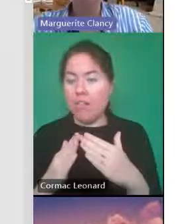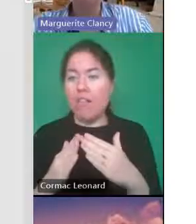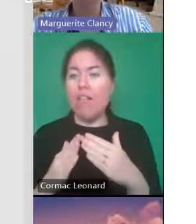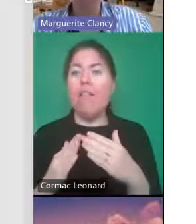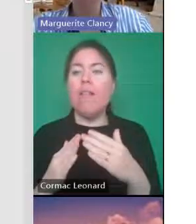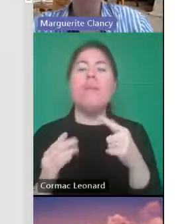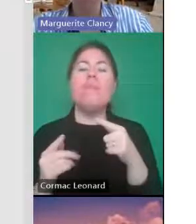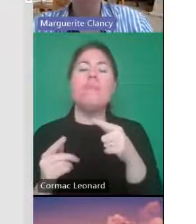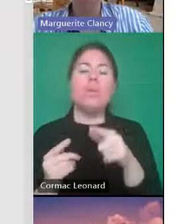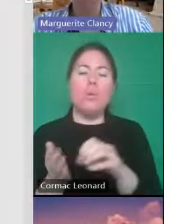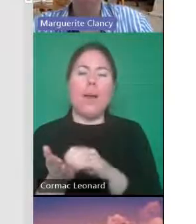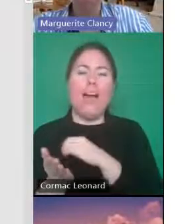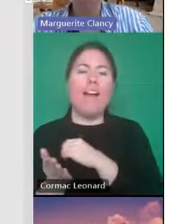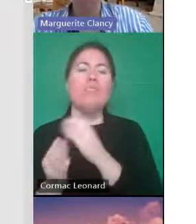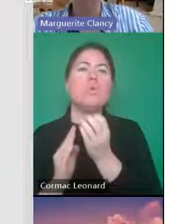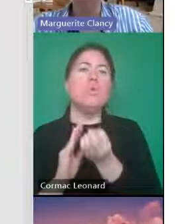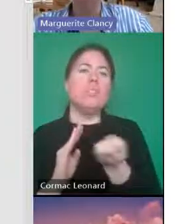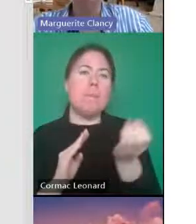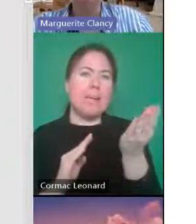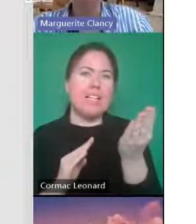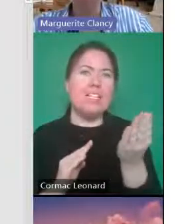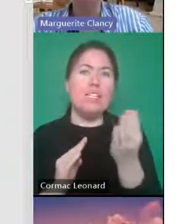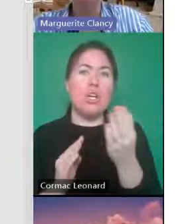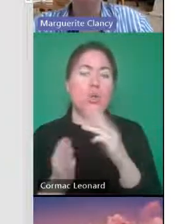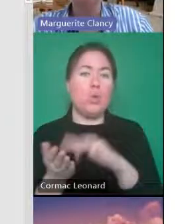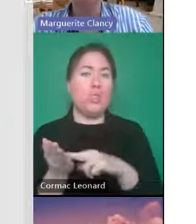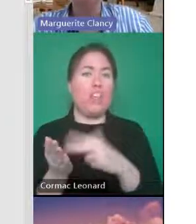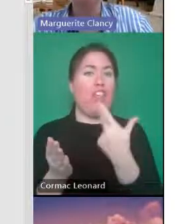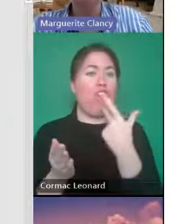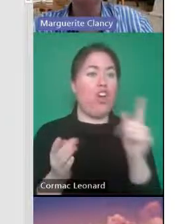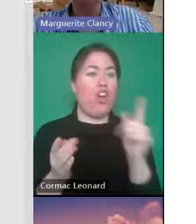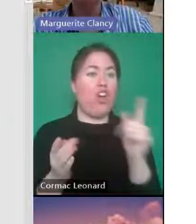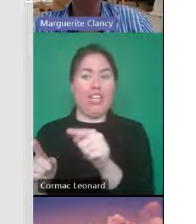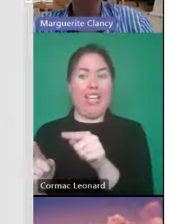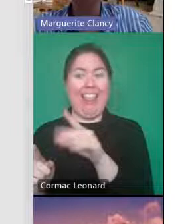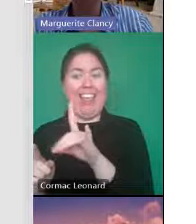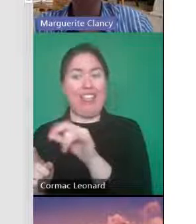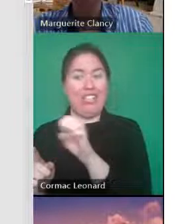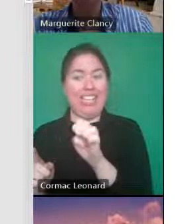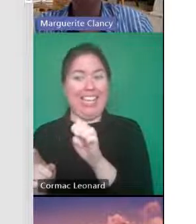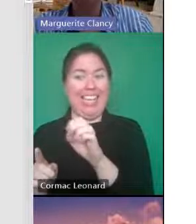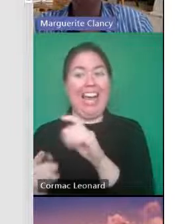to submit under the HSE and HSE funded services route.